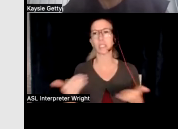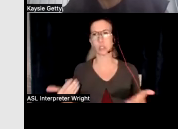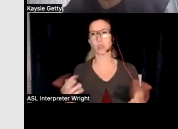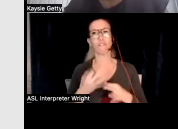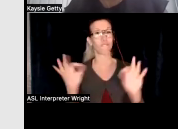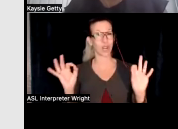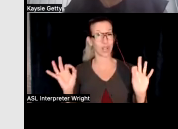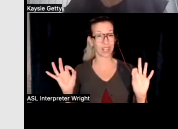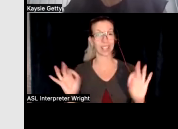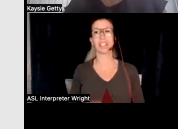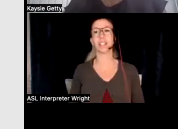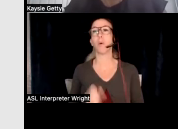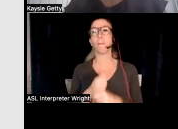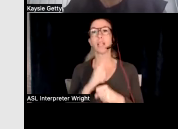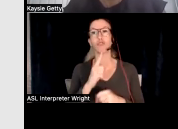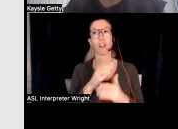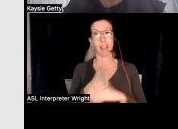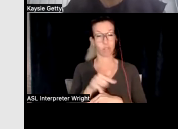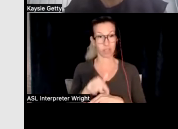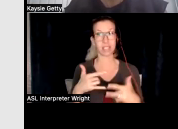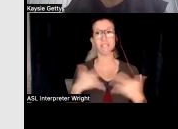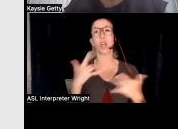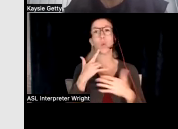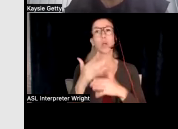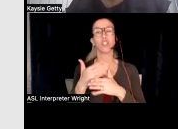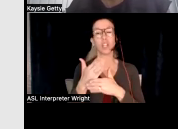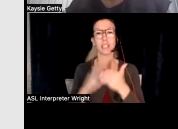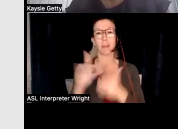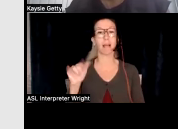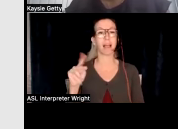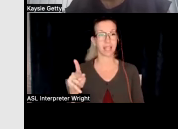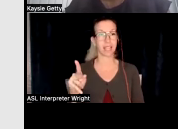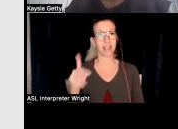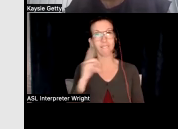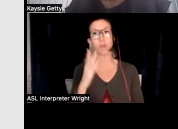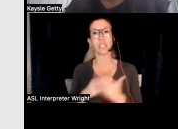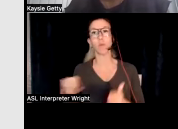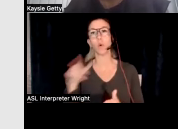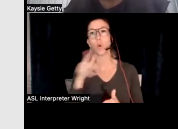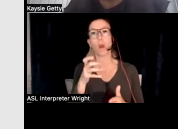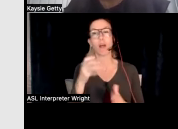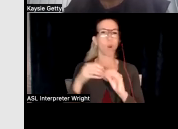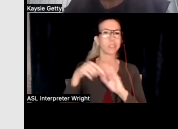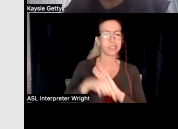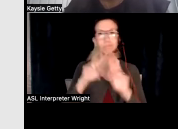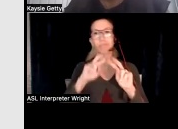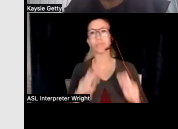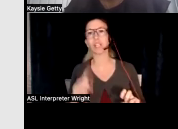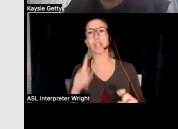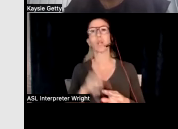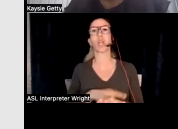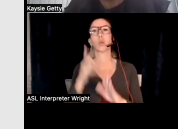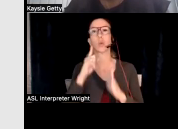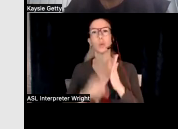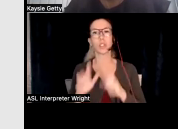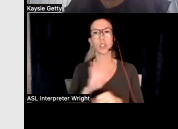sure after the event that we also share some of those links, as I said, for people who want to take a deeper dive, for instance, into that longer research paper. We sent you kind of